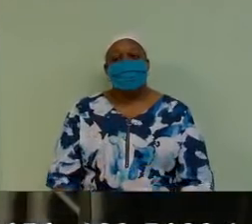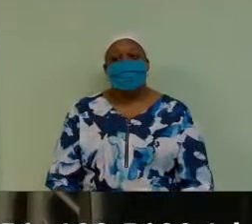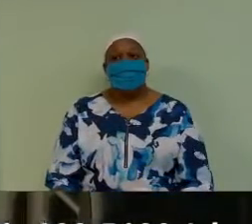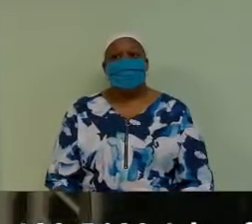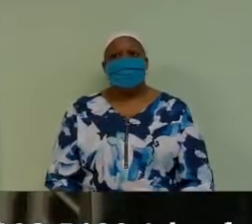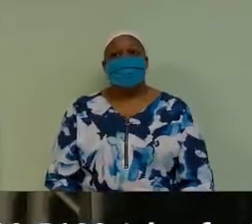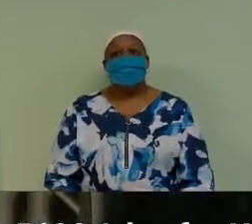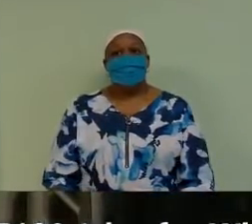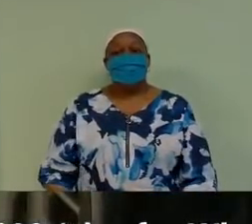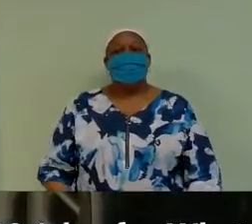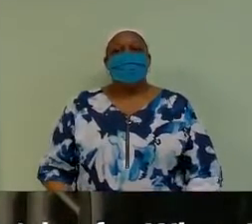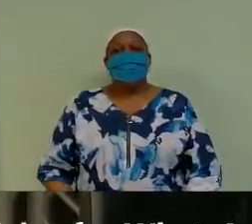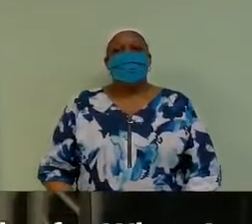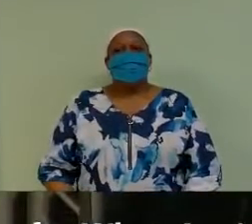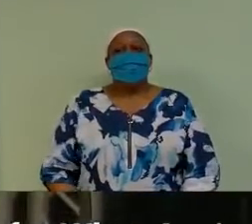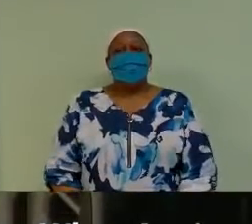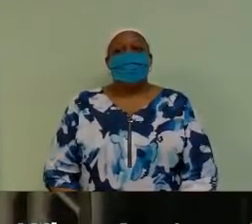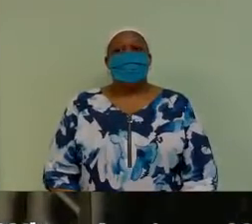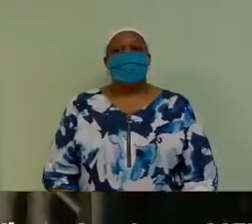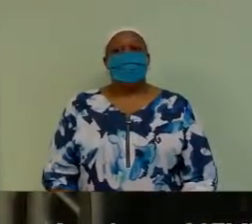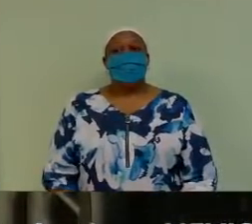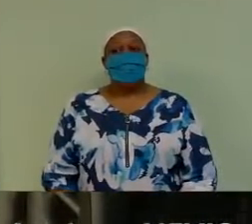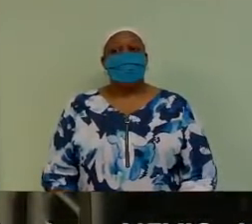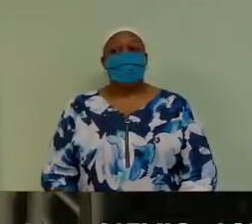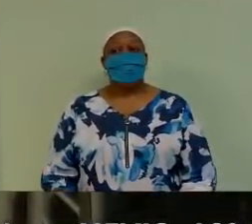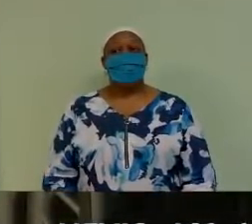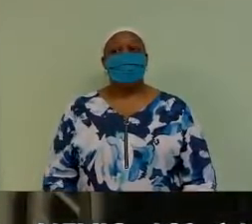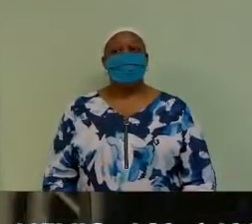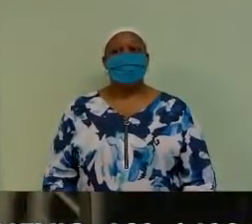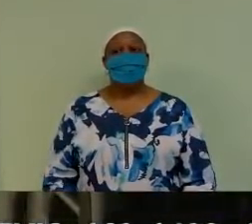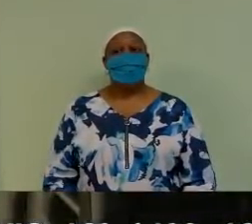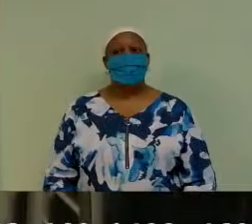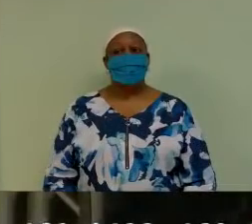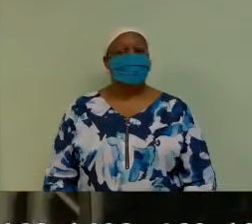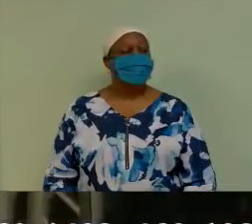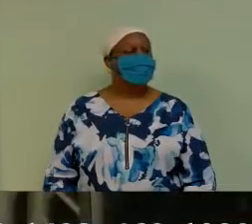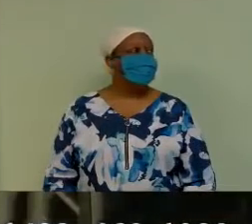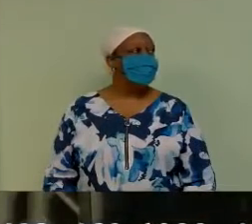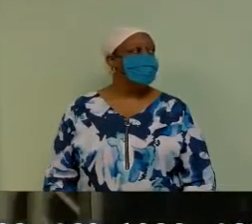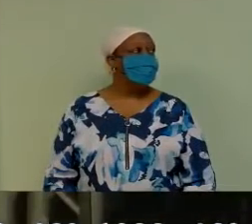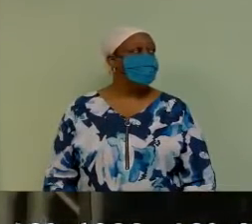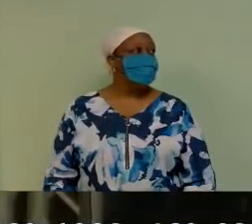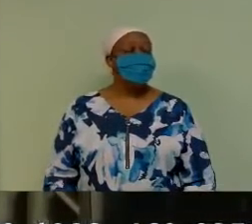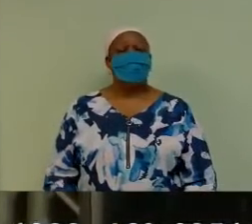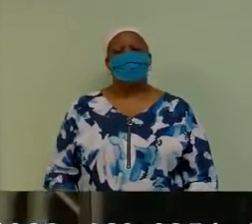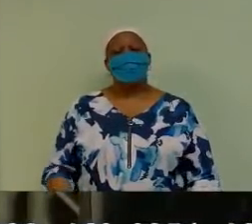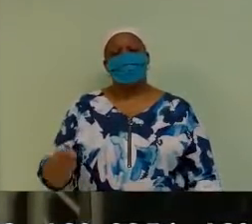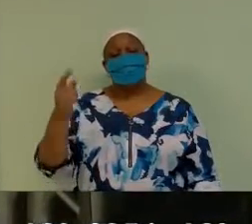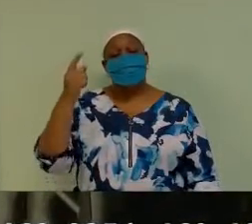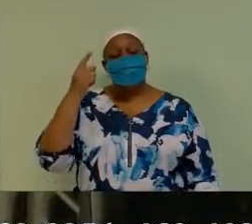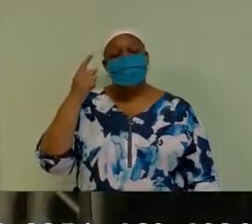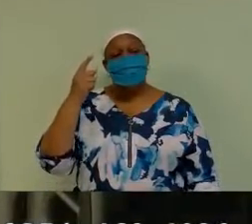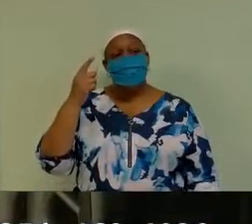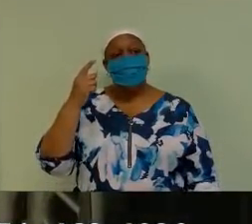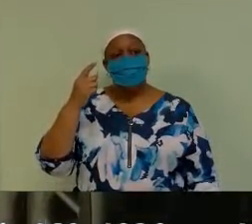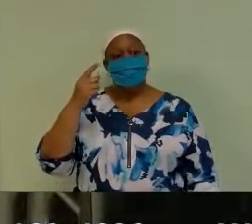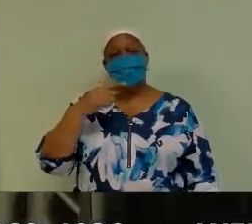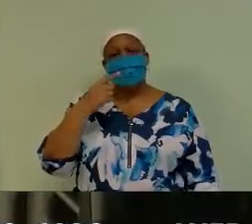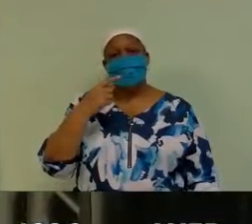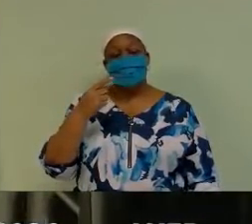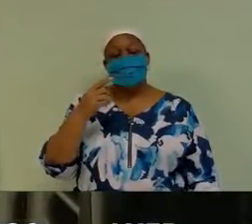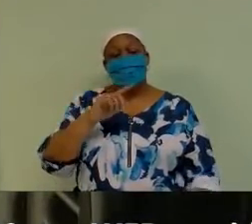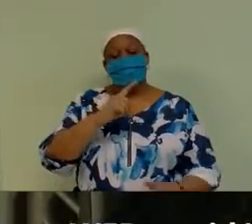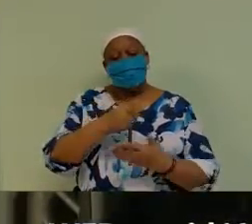And so before I answer the question, I think I concur with you in terms of what's happening in